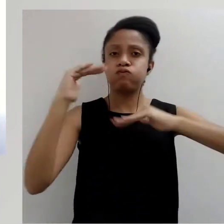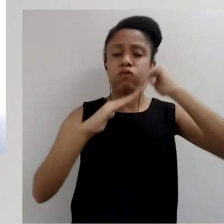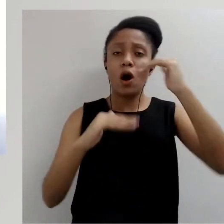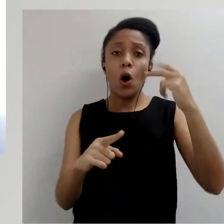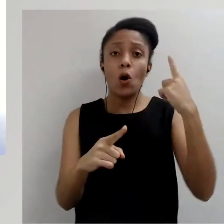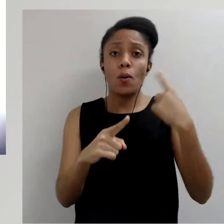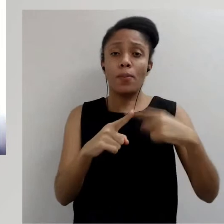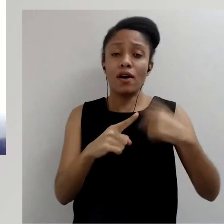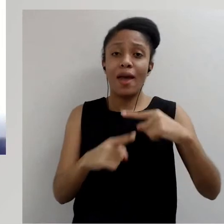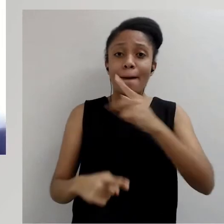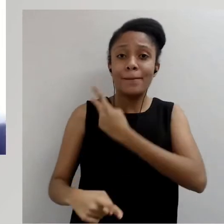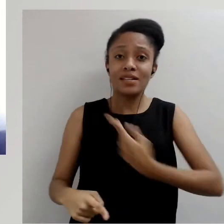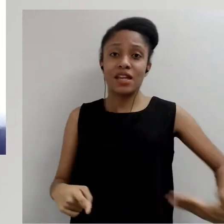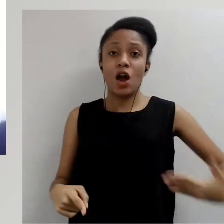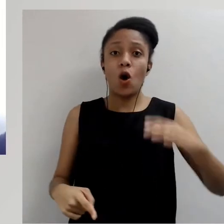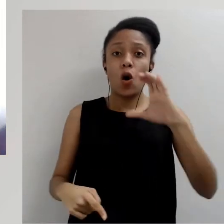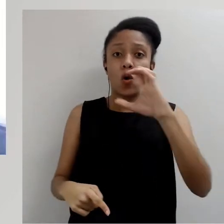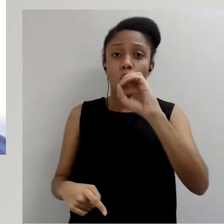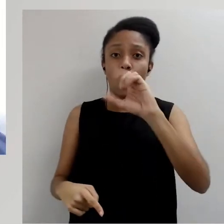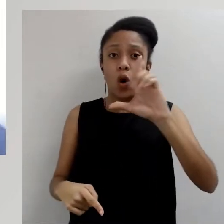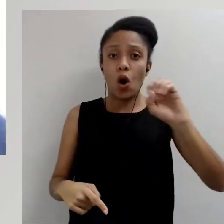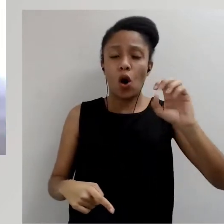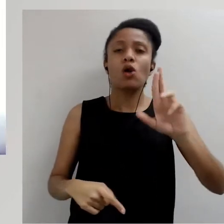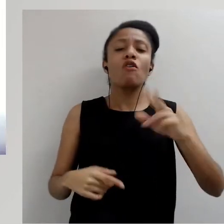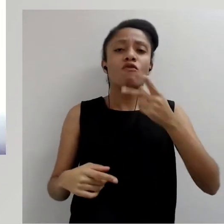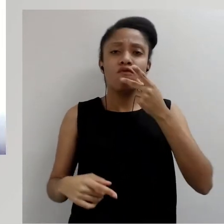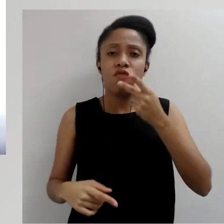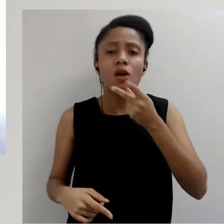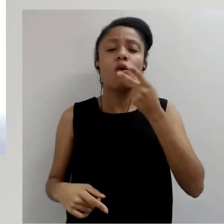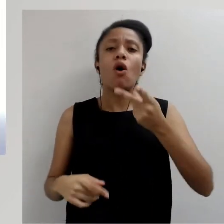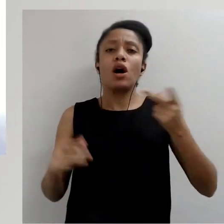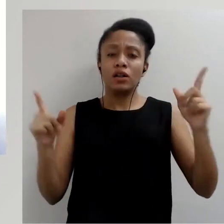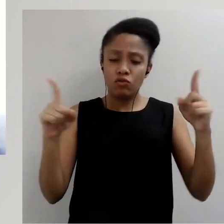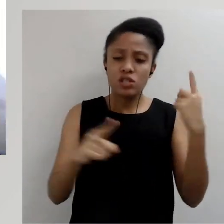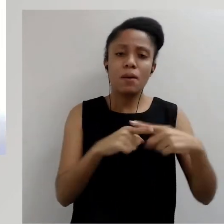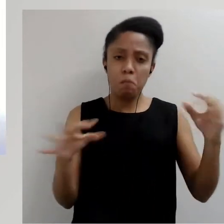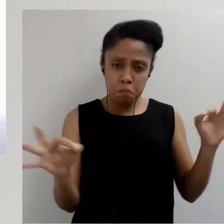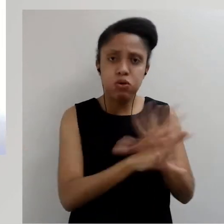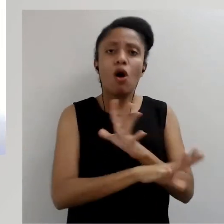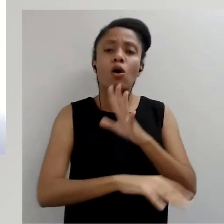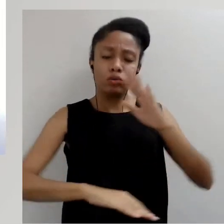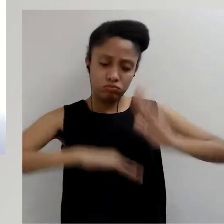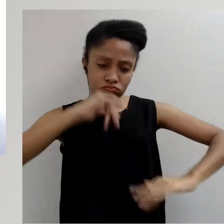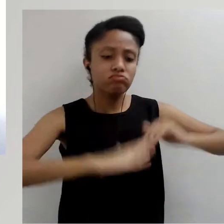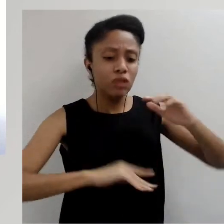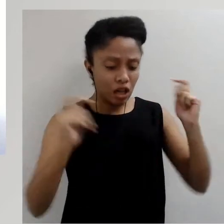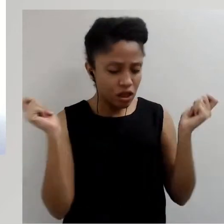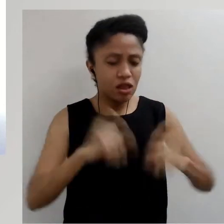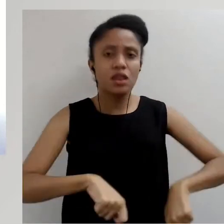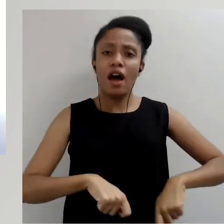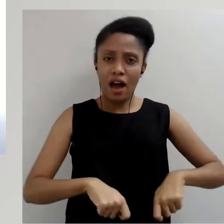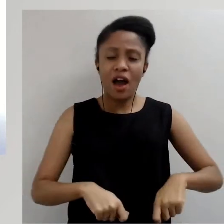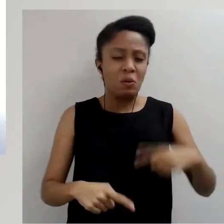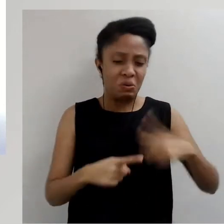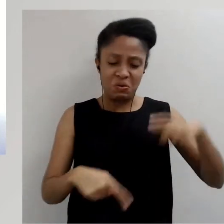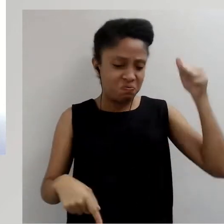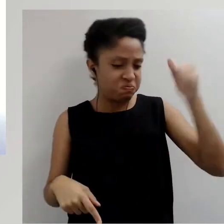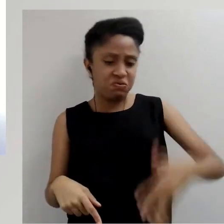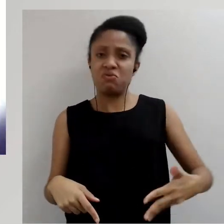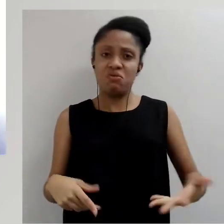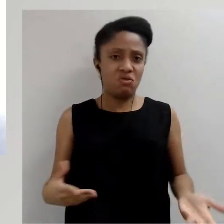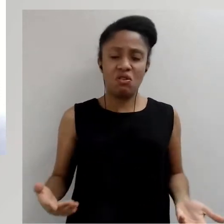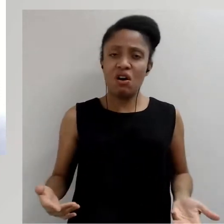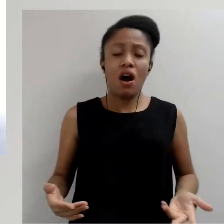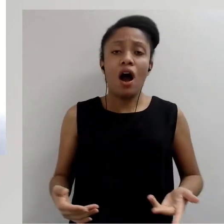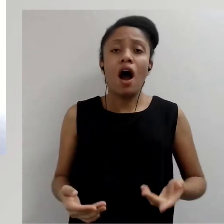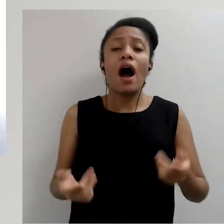and with what President Collor open to us, because he said, you are incompetent, our